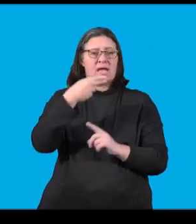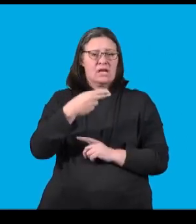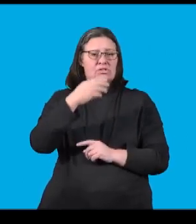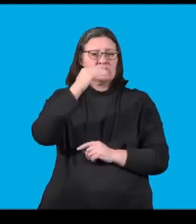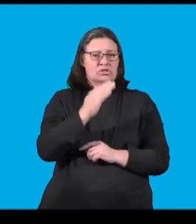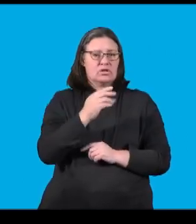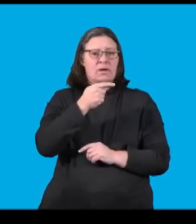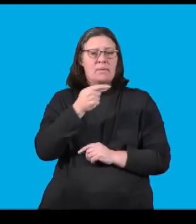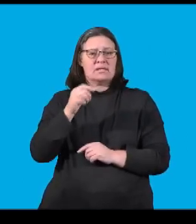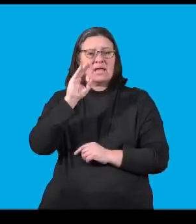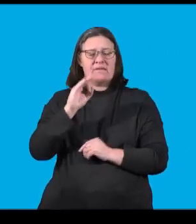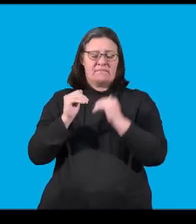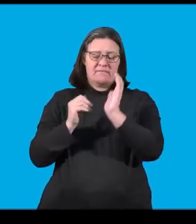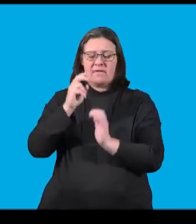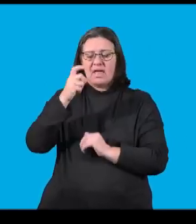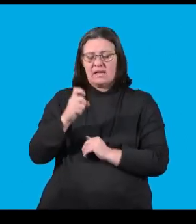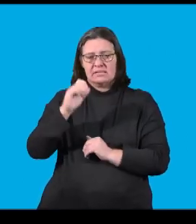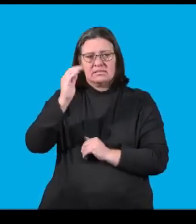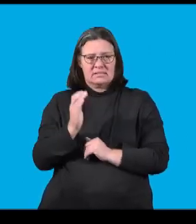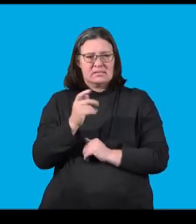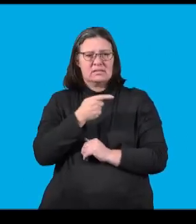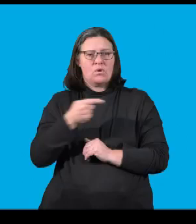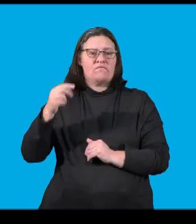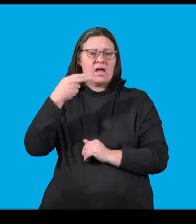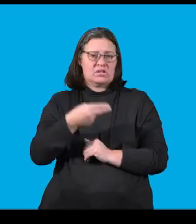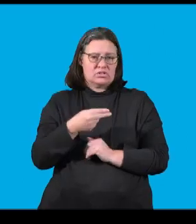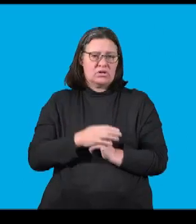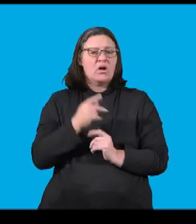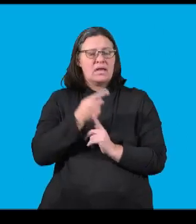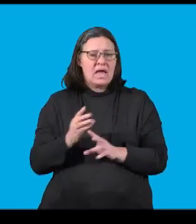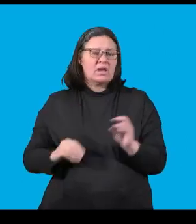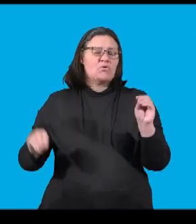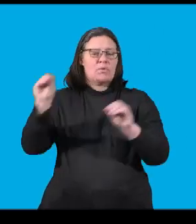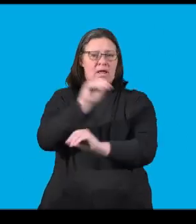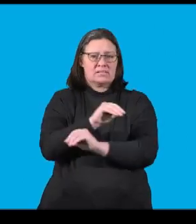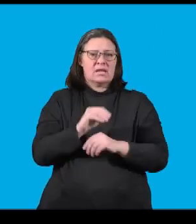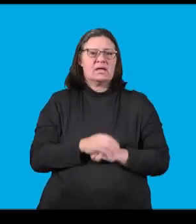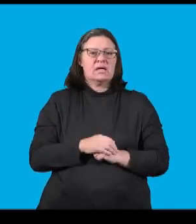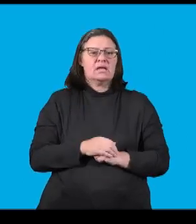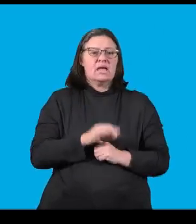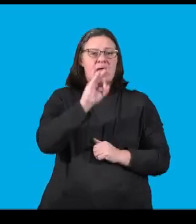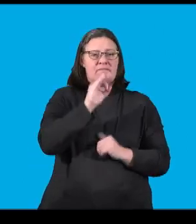you feel comfortable, substituting f of x plus h. You can do that straight away in the numerator and replace f